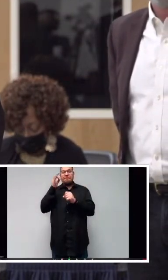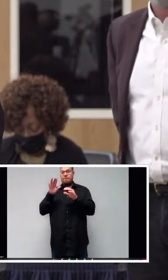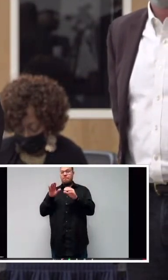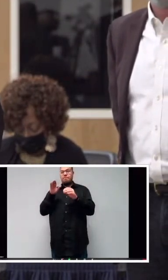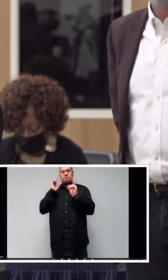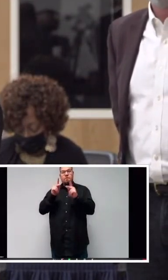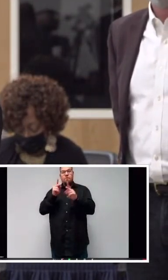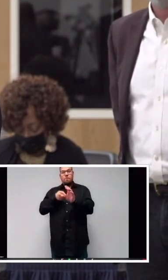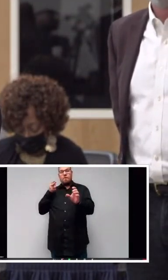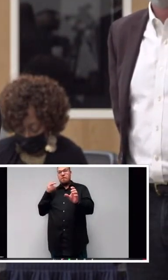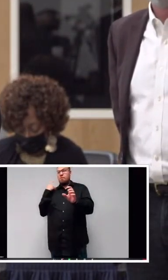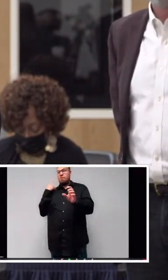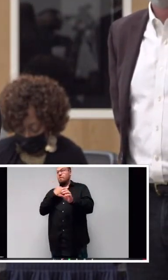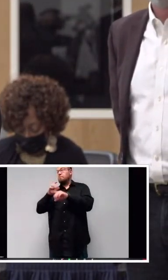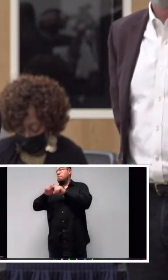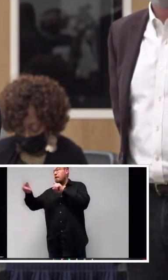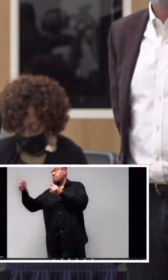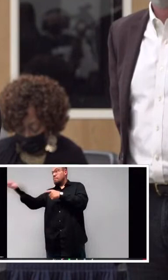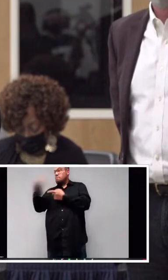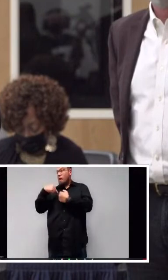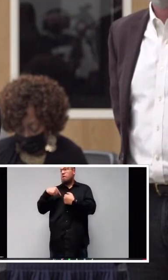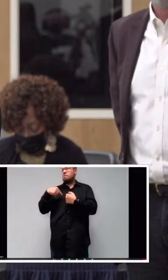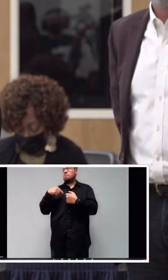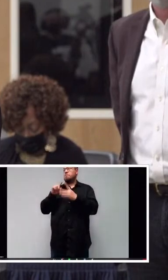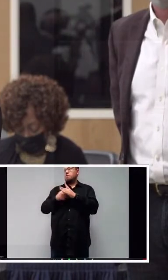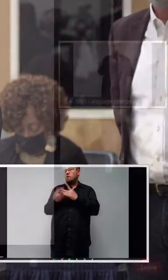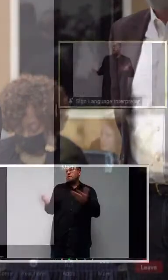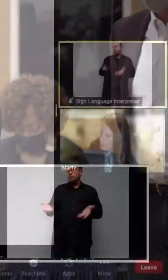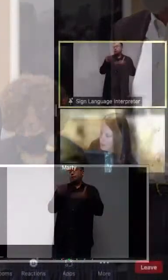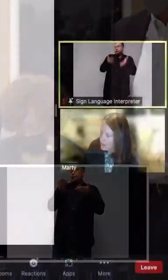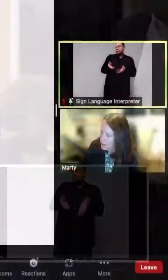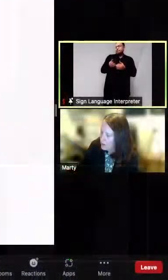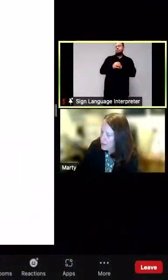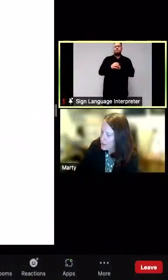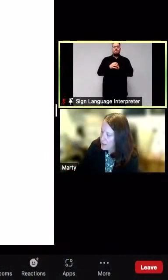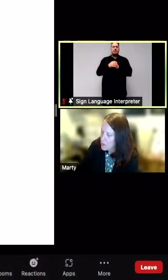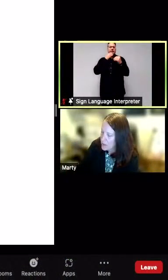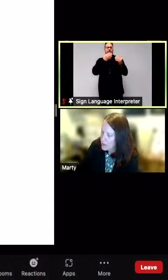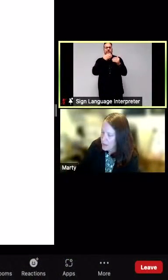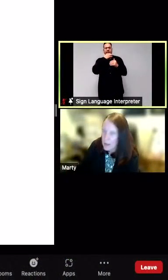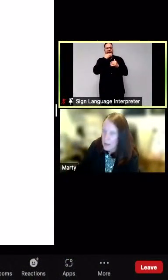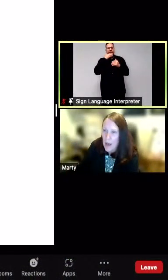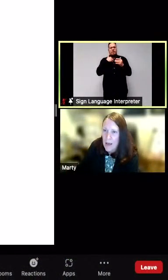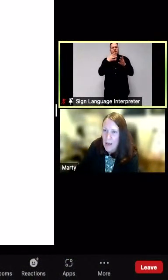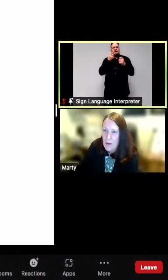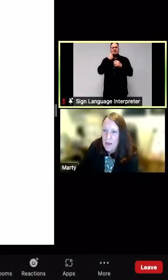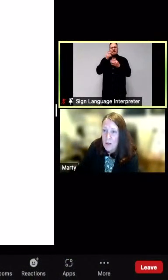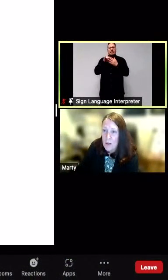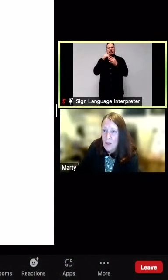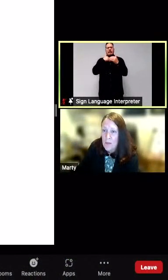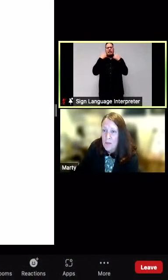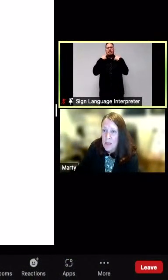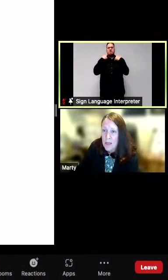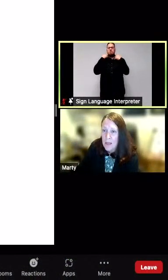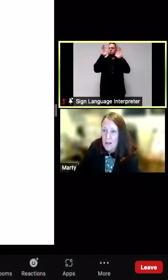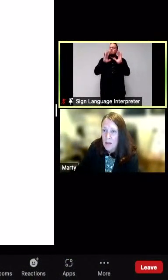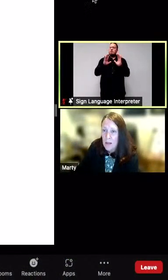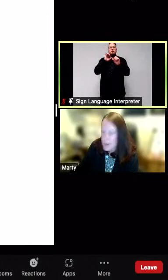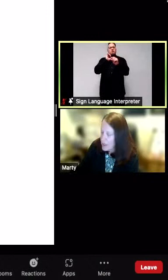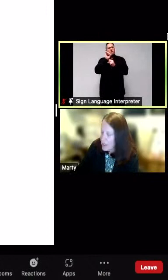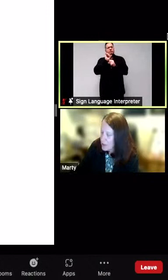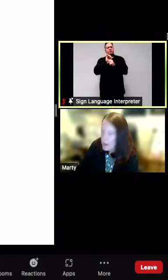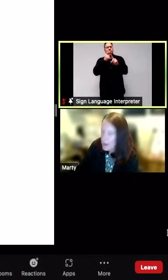call someone and we get them in as quickly as we can. Thank you. And I just wanted to say that I had a great career from a